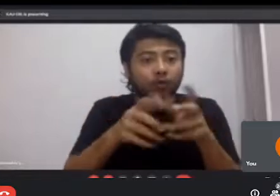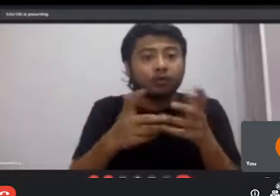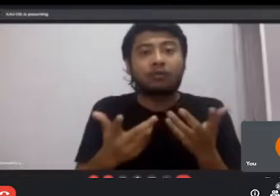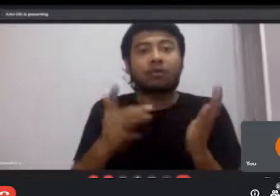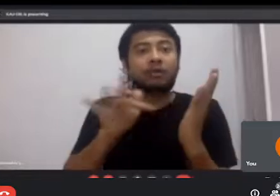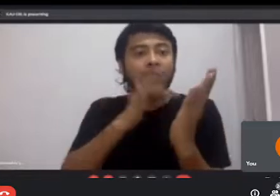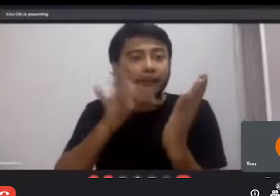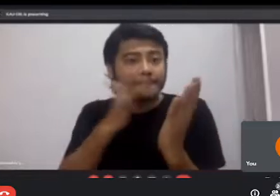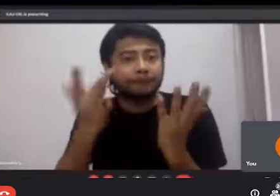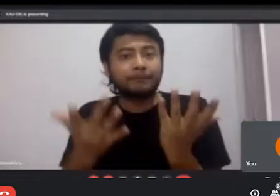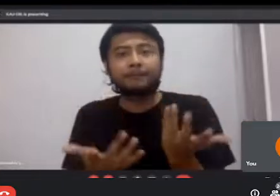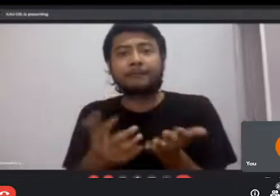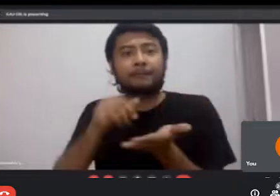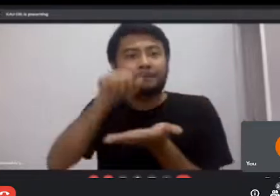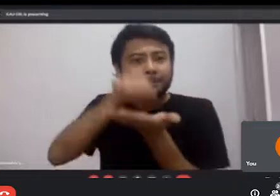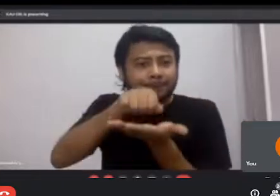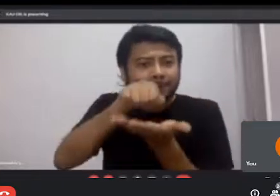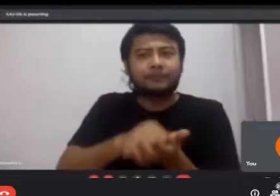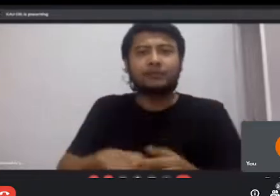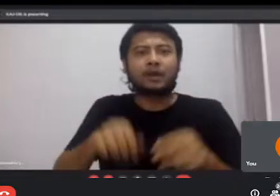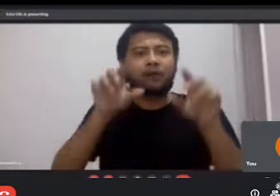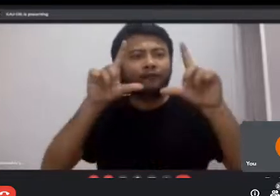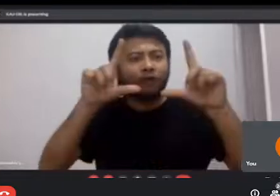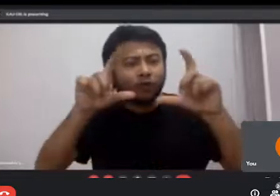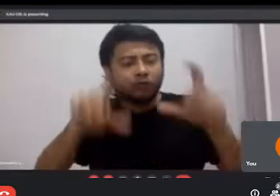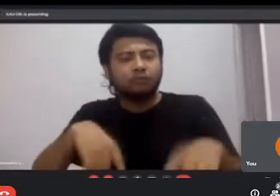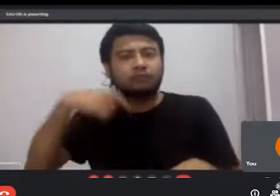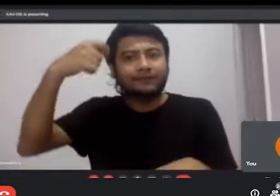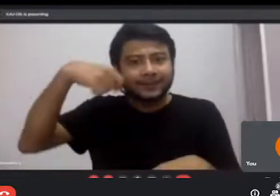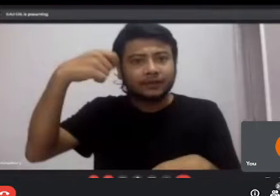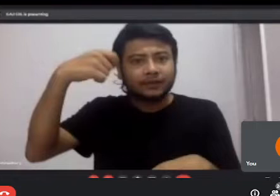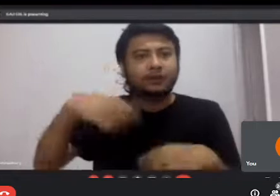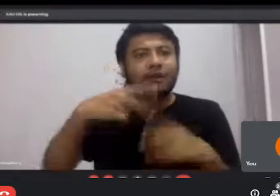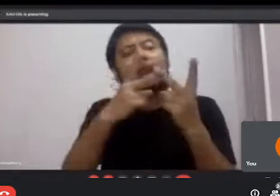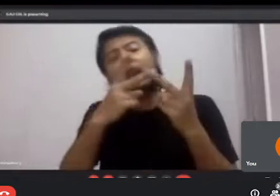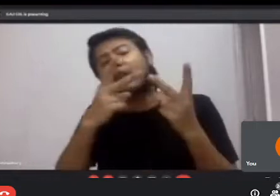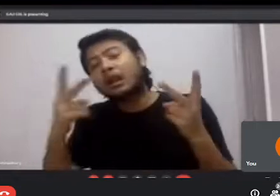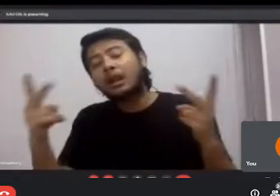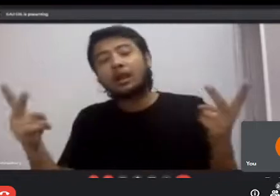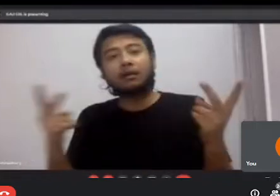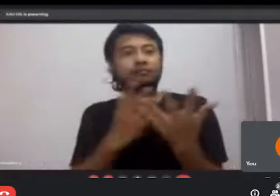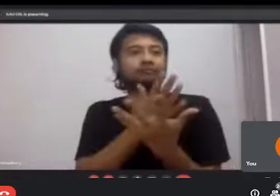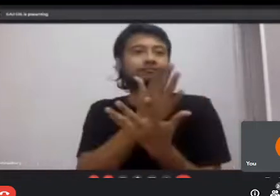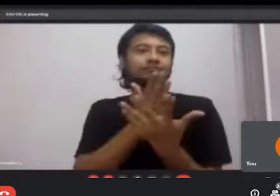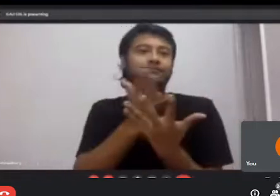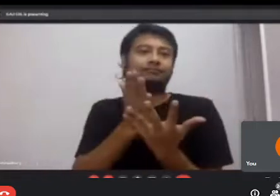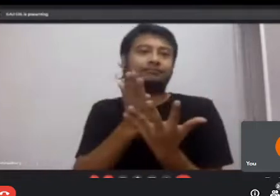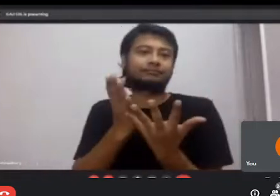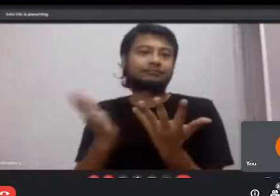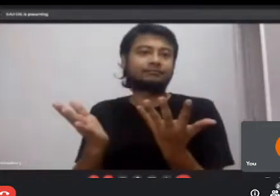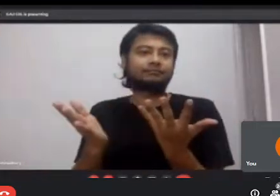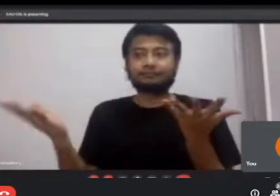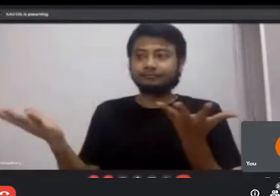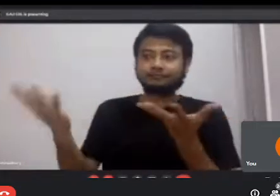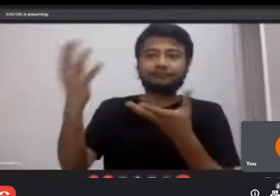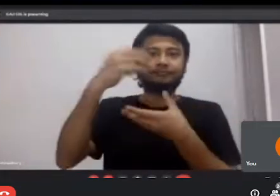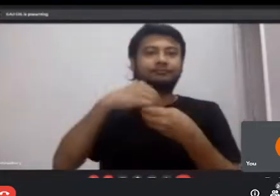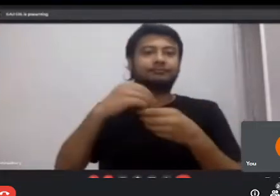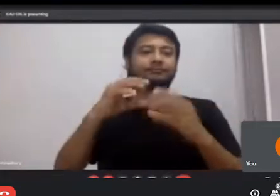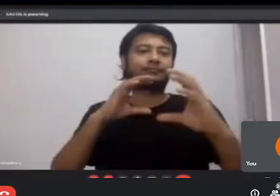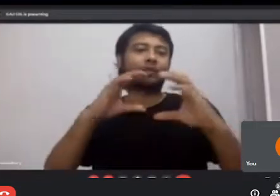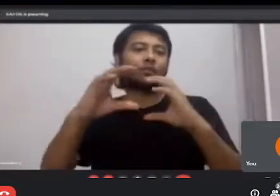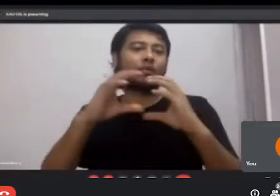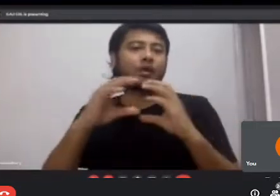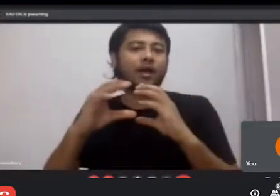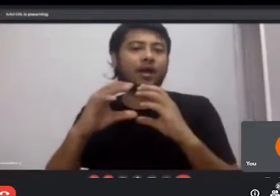So managing all these different ways of communicating, having a toolbox and repertoire for our